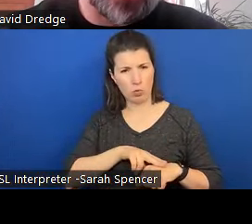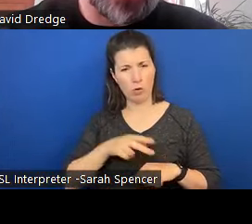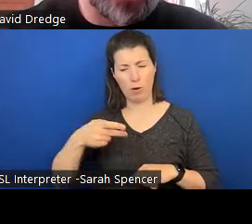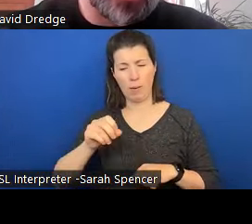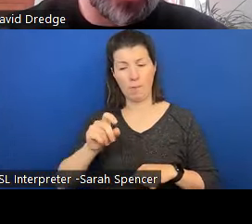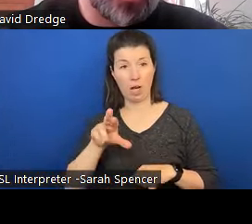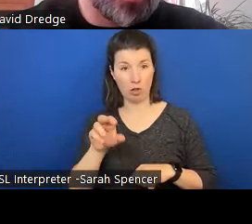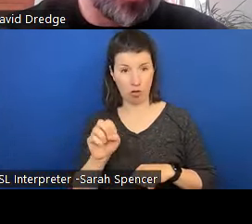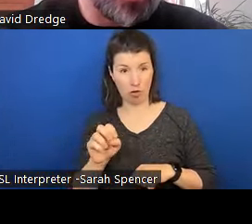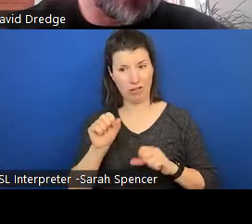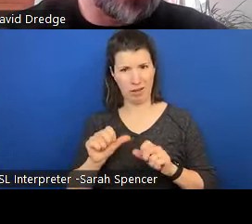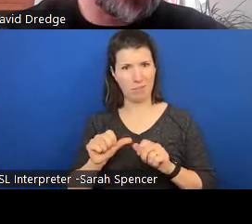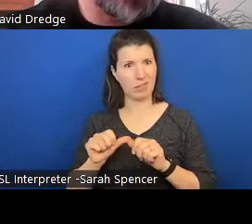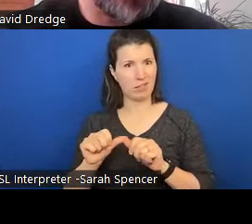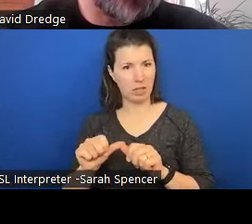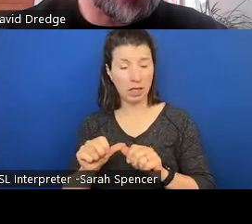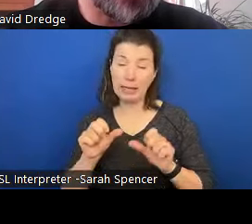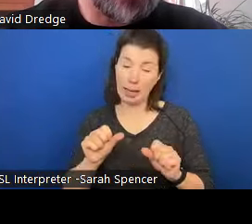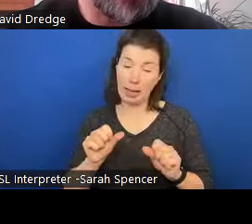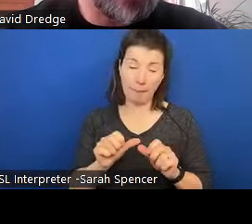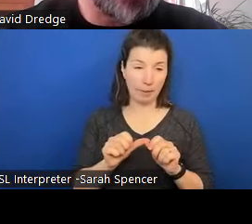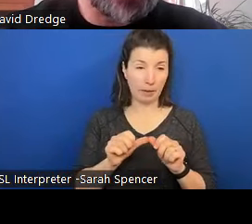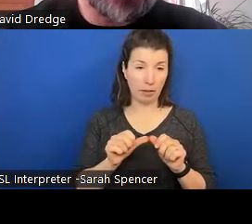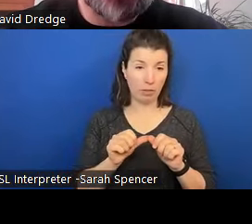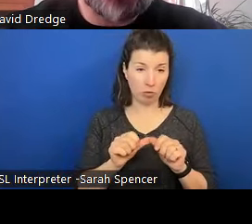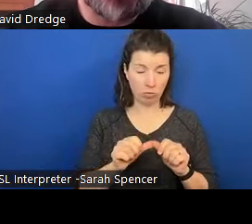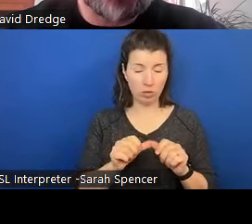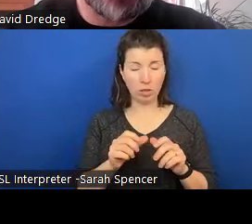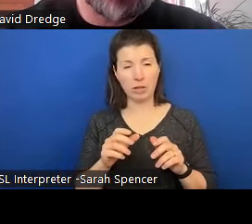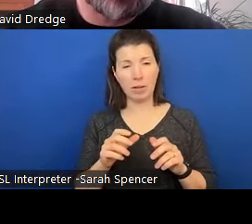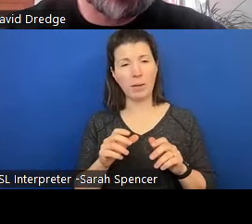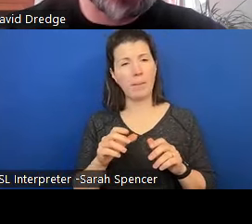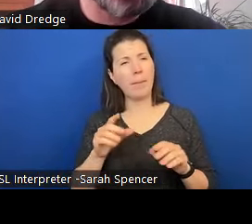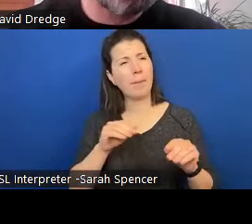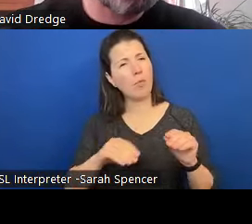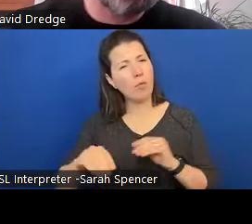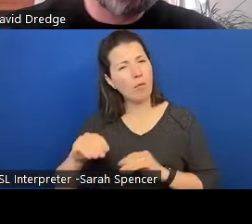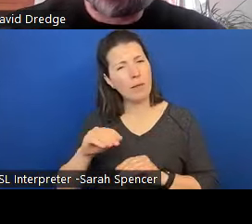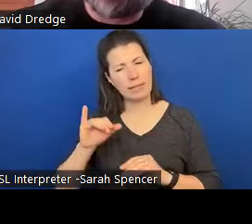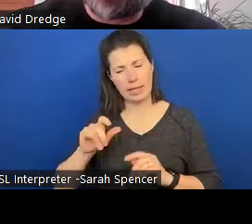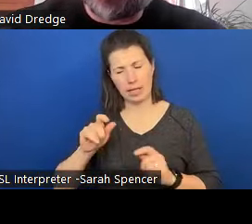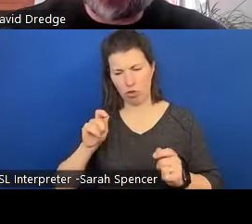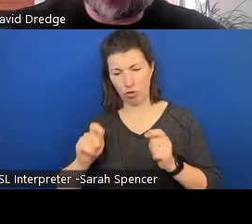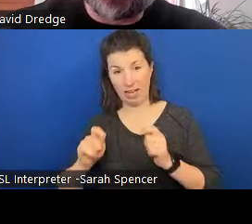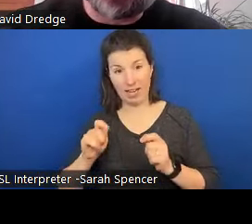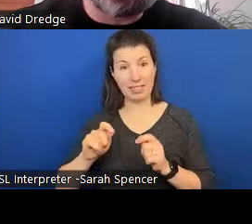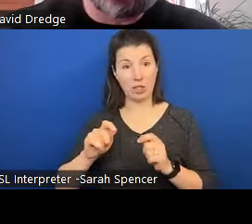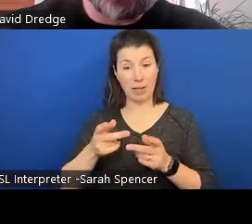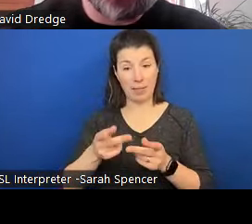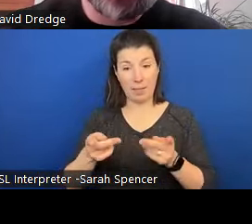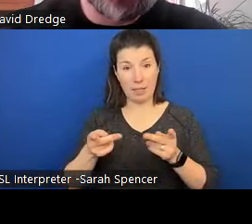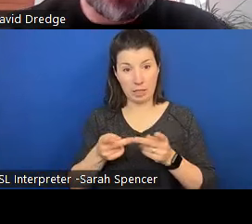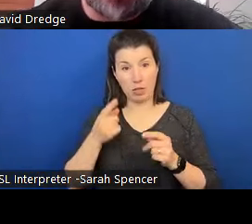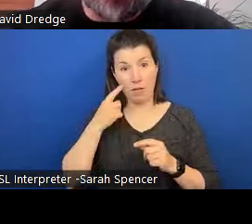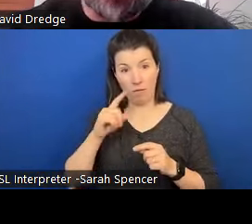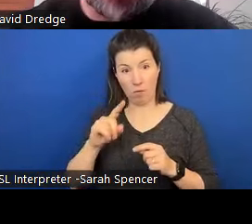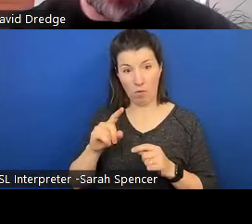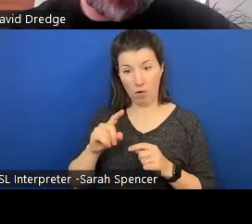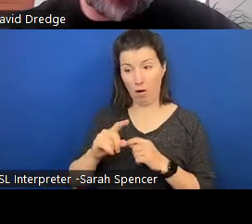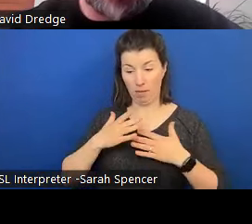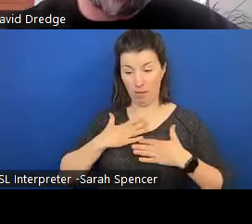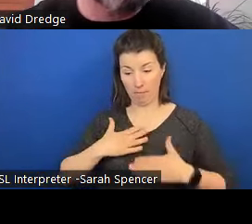or episodic. And usually they're movements that change the position of the joint in an unnatural way. So